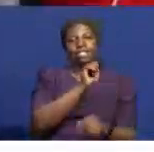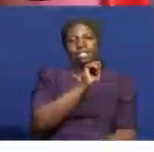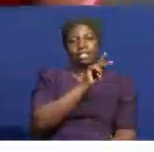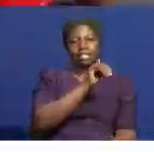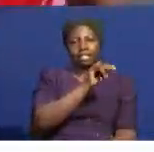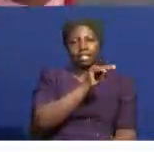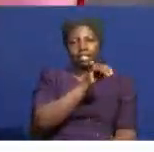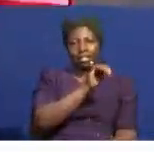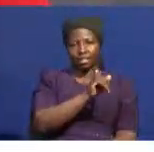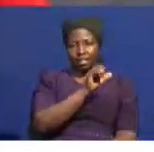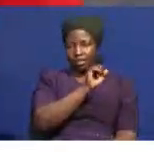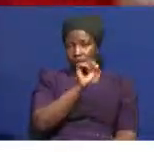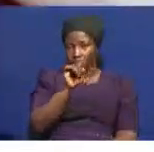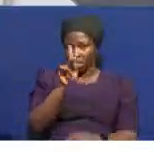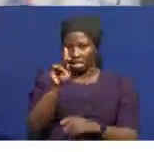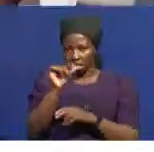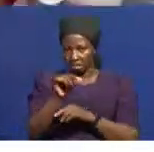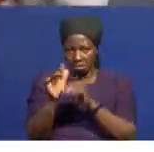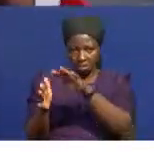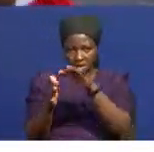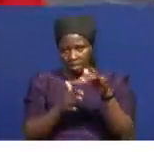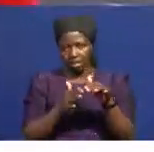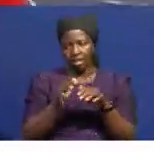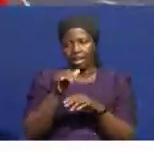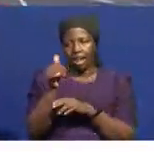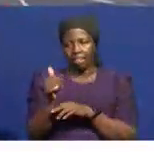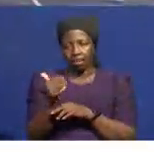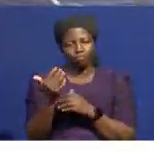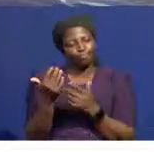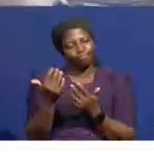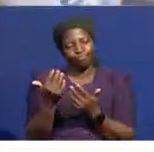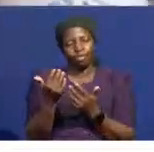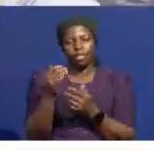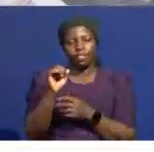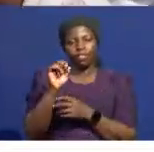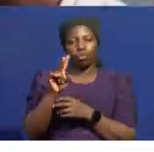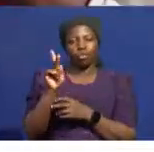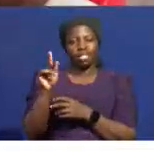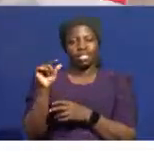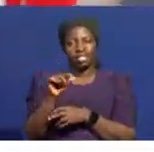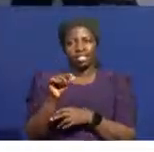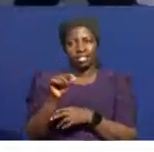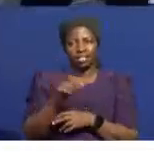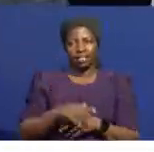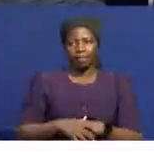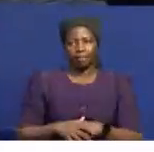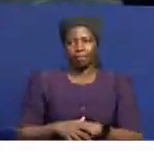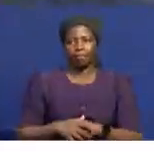while Emily Juma saw off Anne Wanjiru on points in the women's 52kg category.